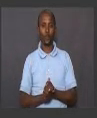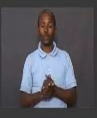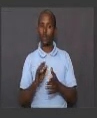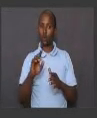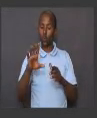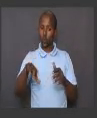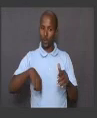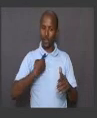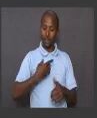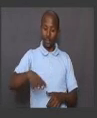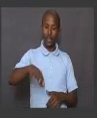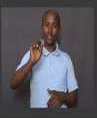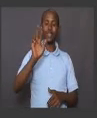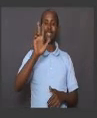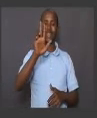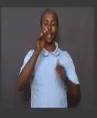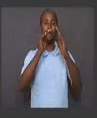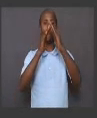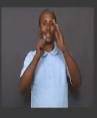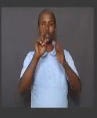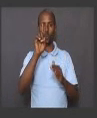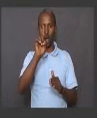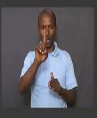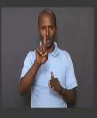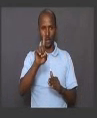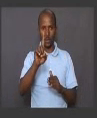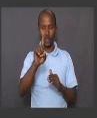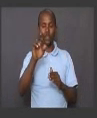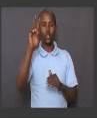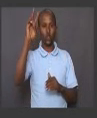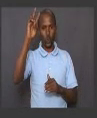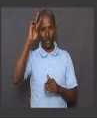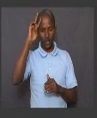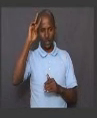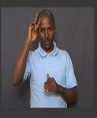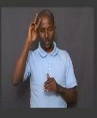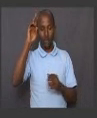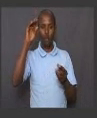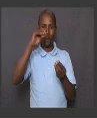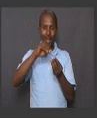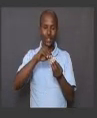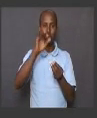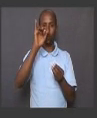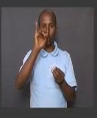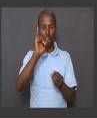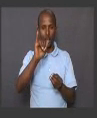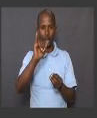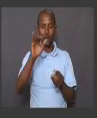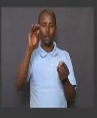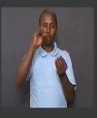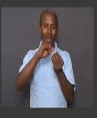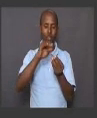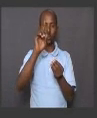We get 3 minus 1 squared plus y